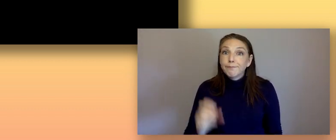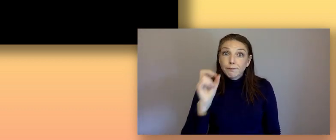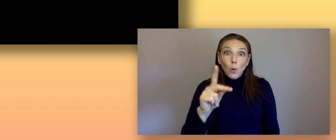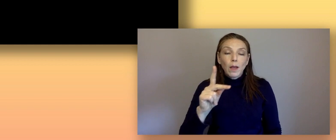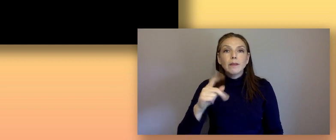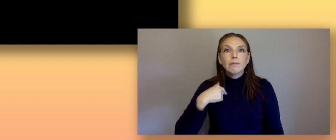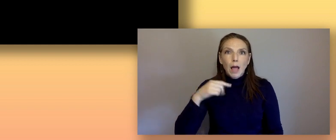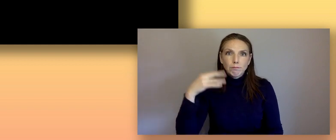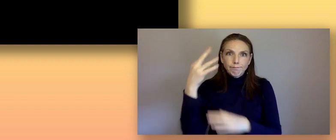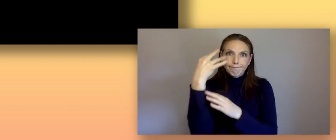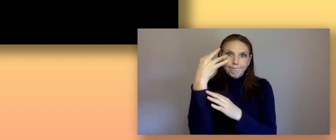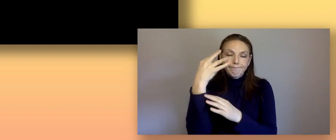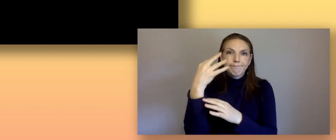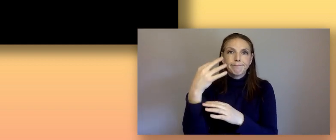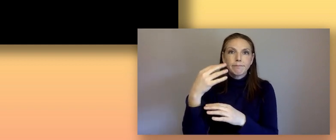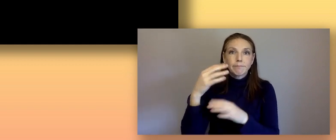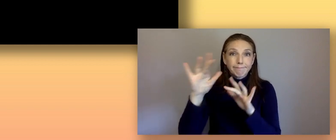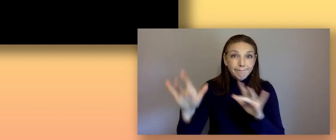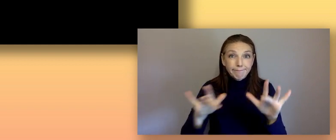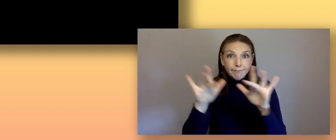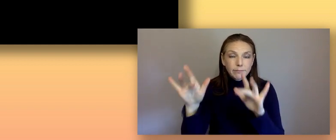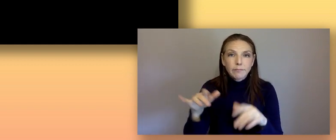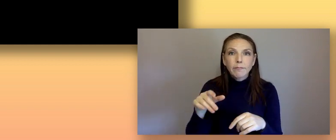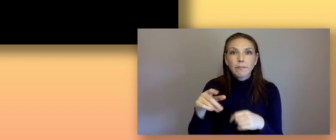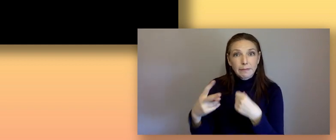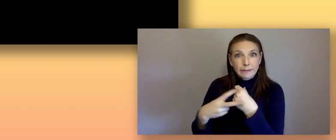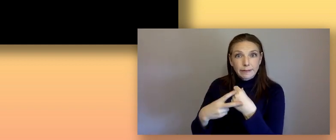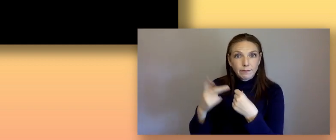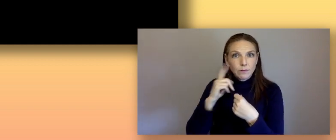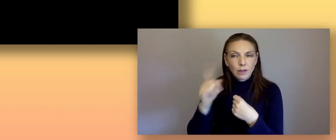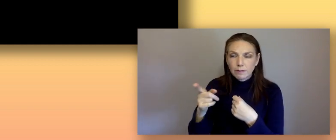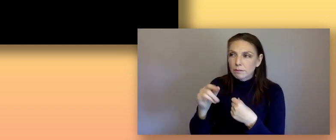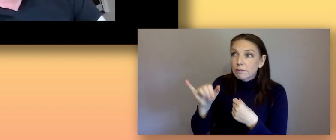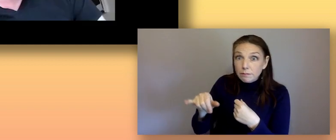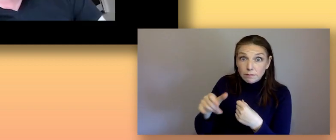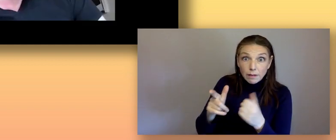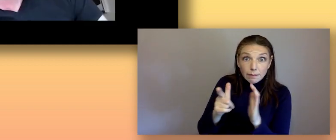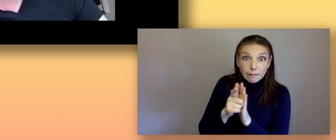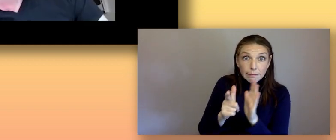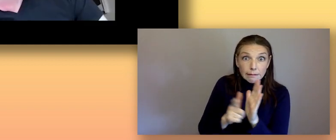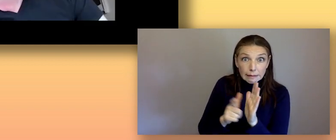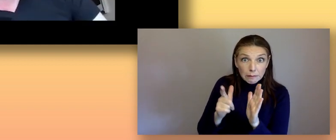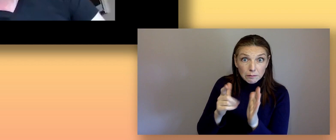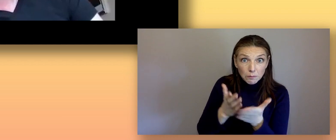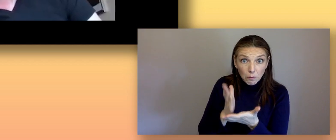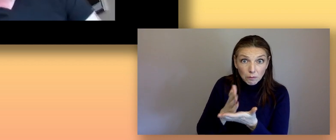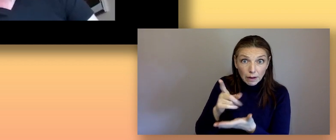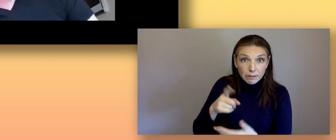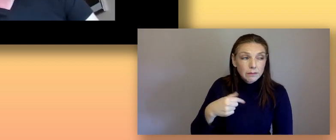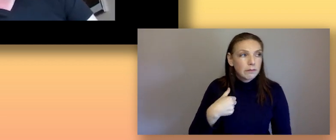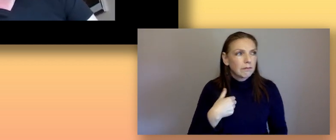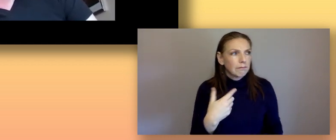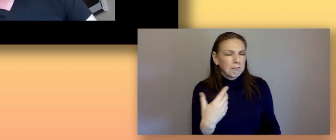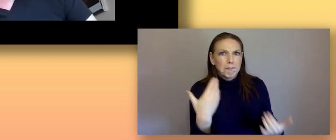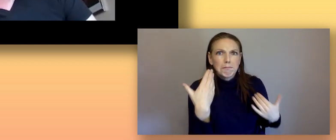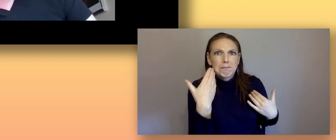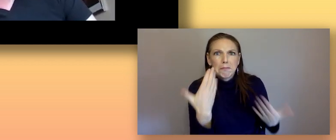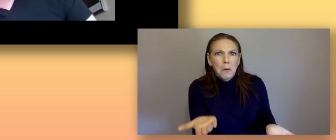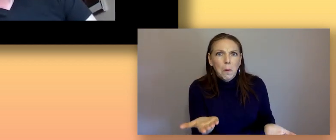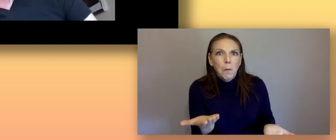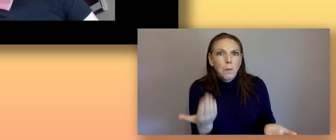Okay, recording. Wait, so will that count though? I don't know. It has